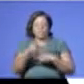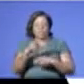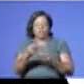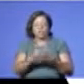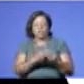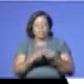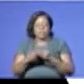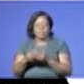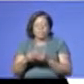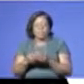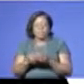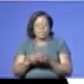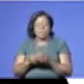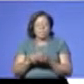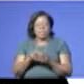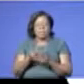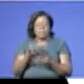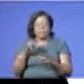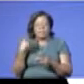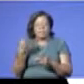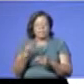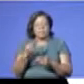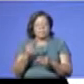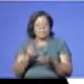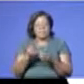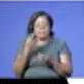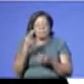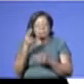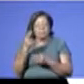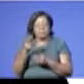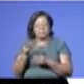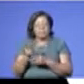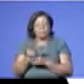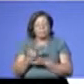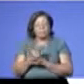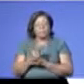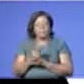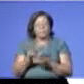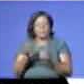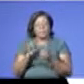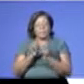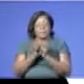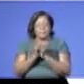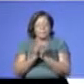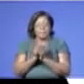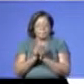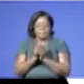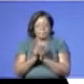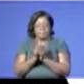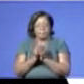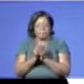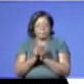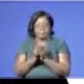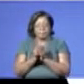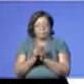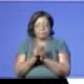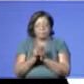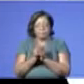Allied Workers Union only seems to be heating up. Antoine Smith has more on Busuwu's latest